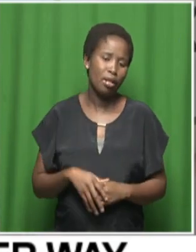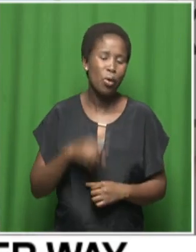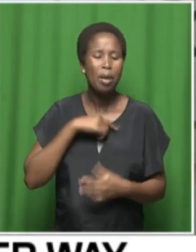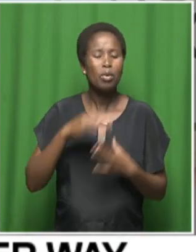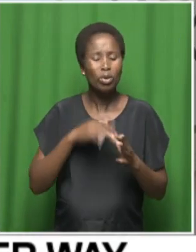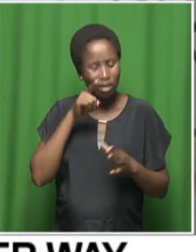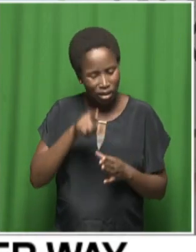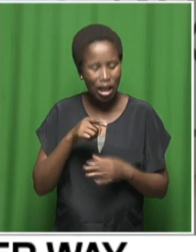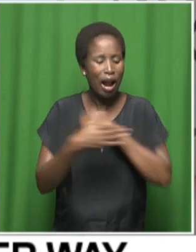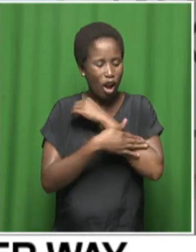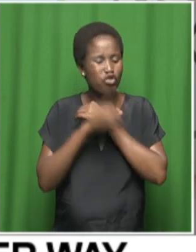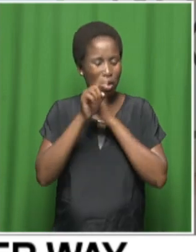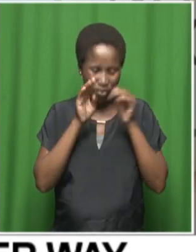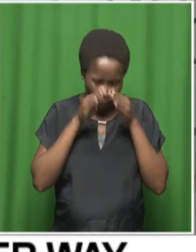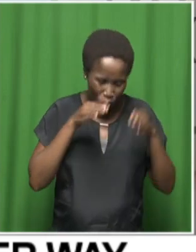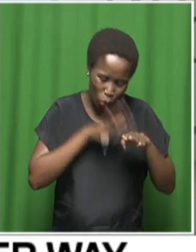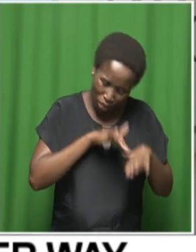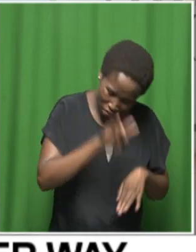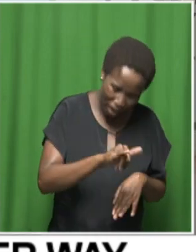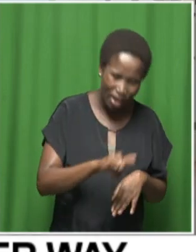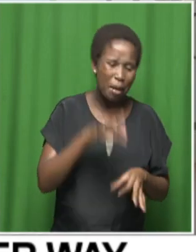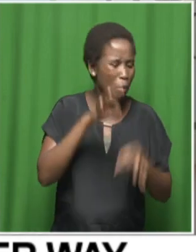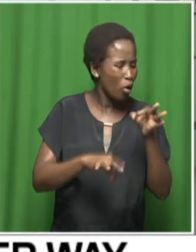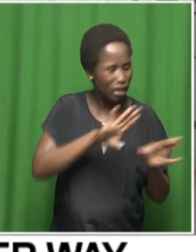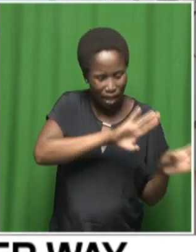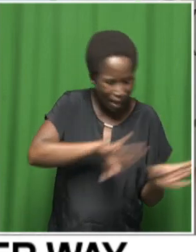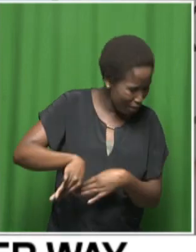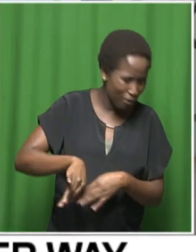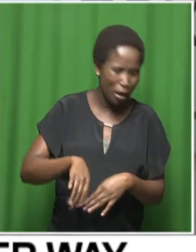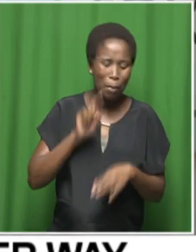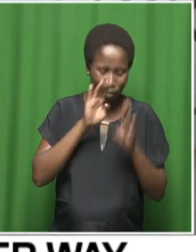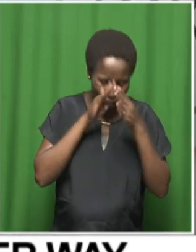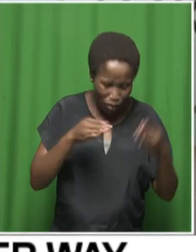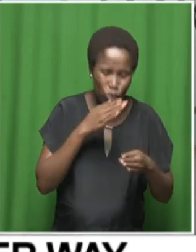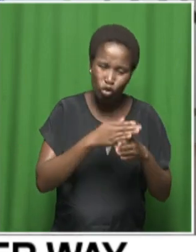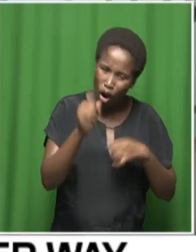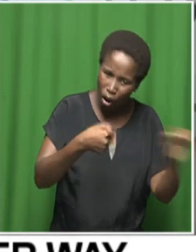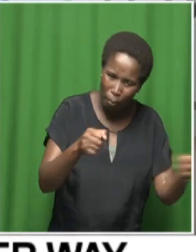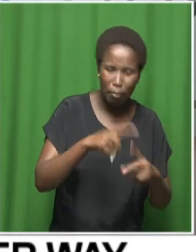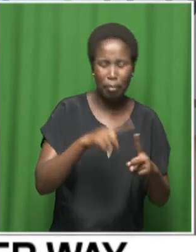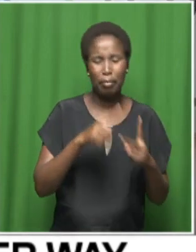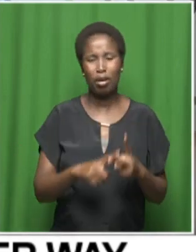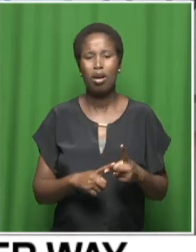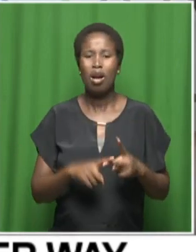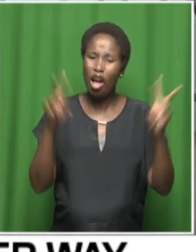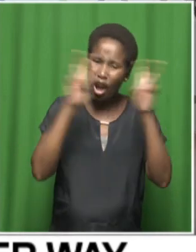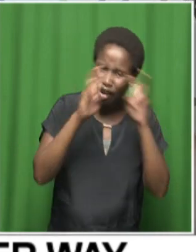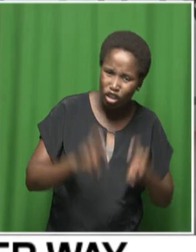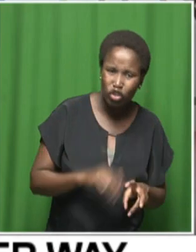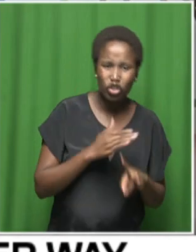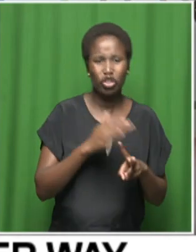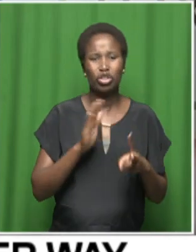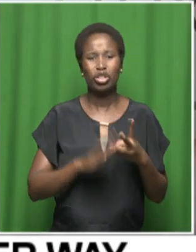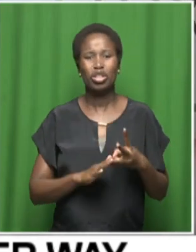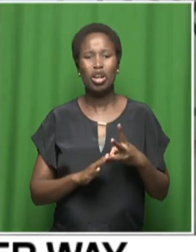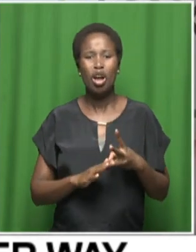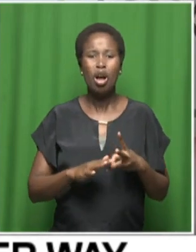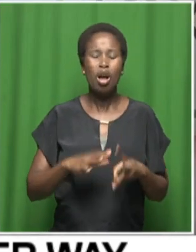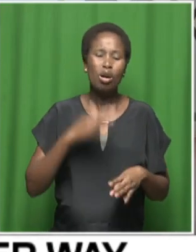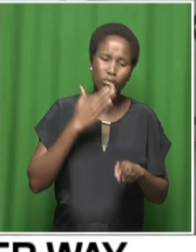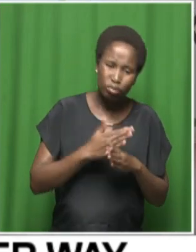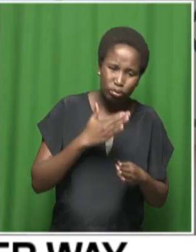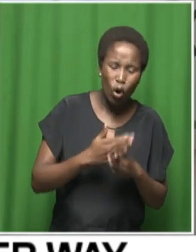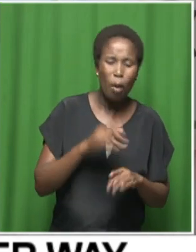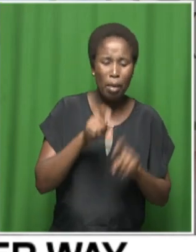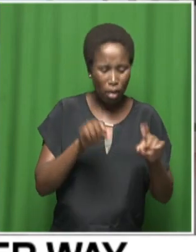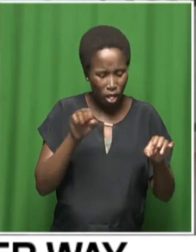we should be focusing on unemployment, on jobs, on energy, on dealing with the high cost of living, and so